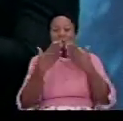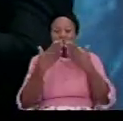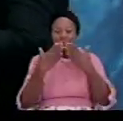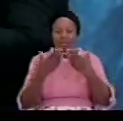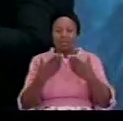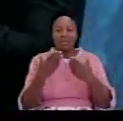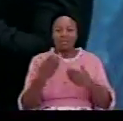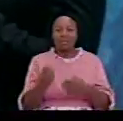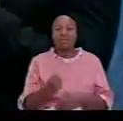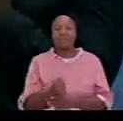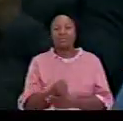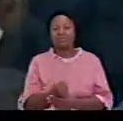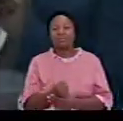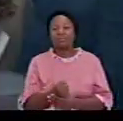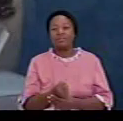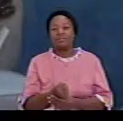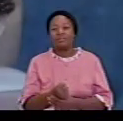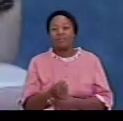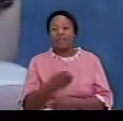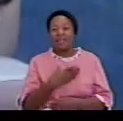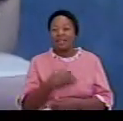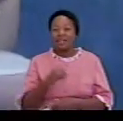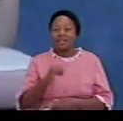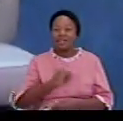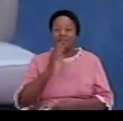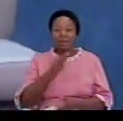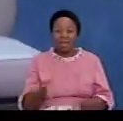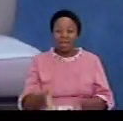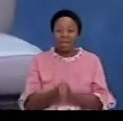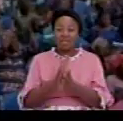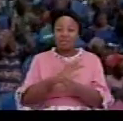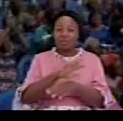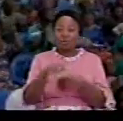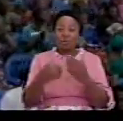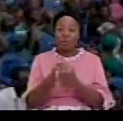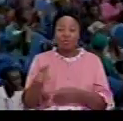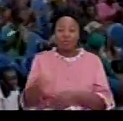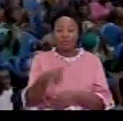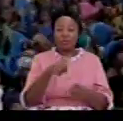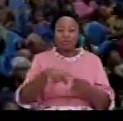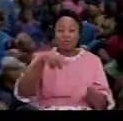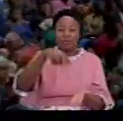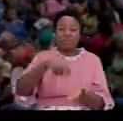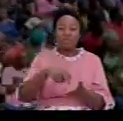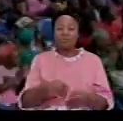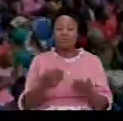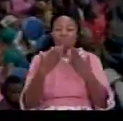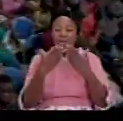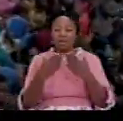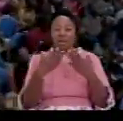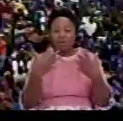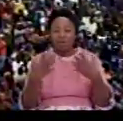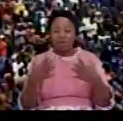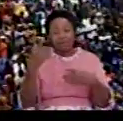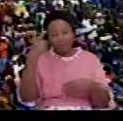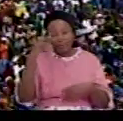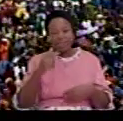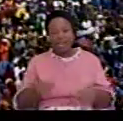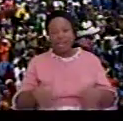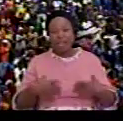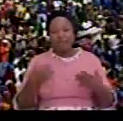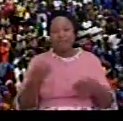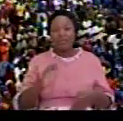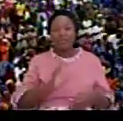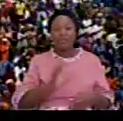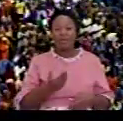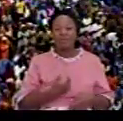le Seigneur pour sa vie. And I will ask you to put your hands together for the Lord, for the life of for the